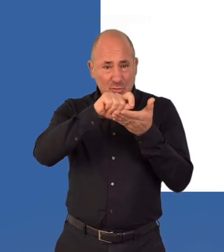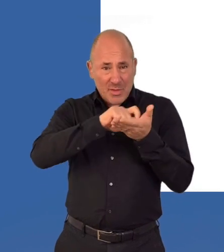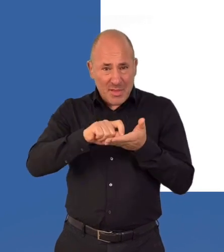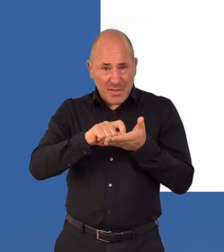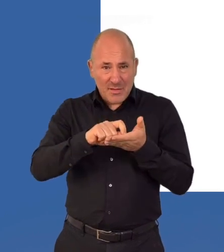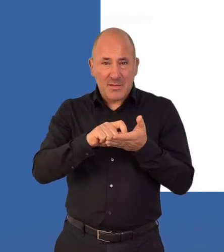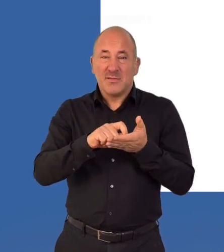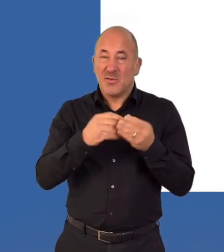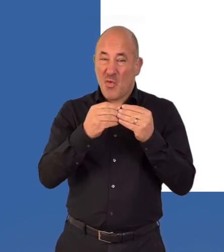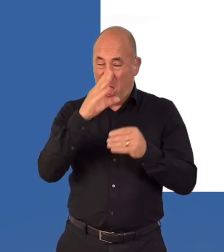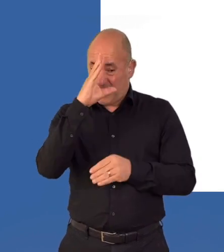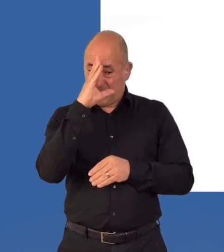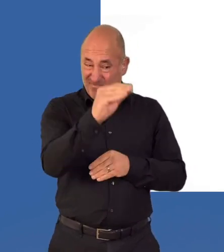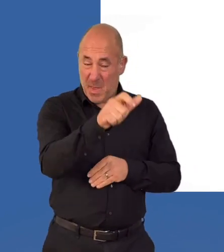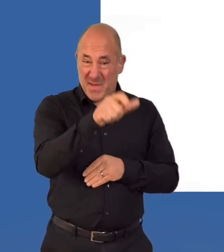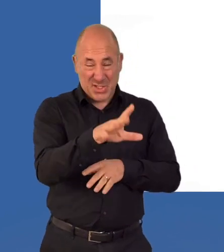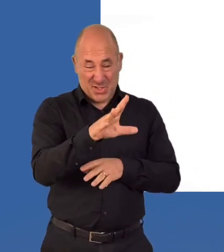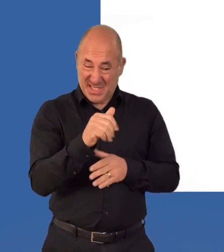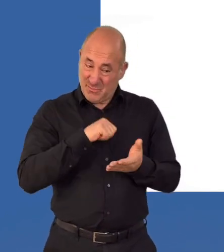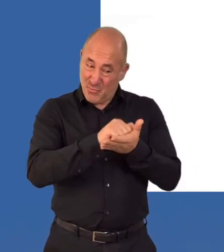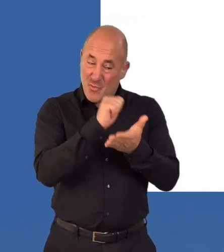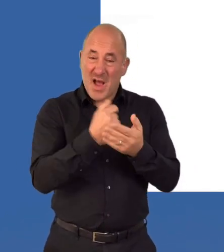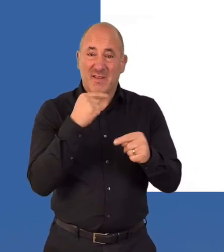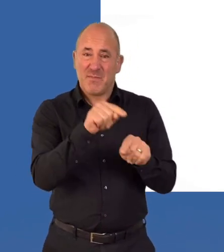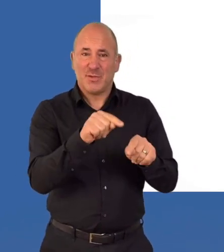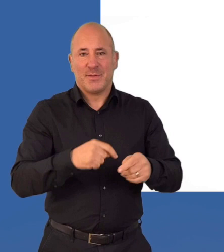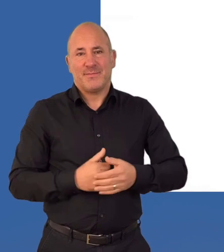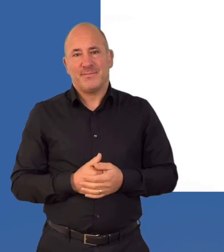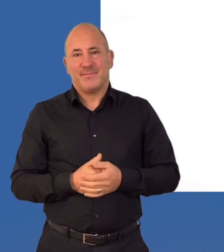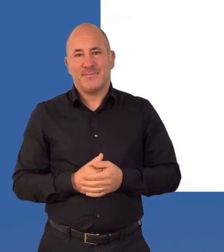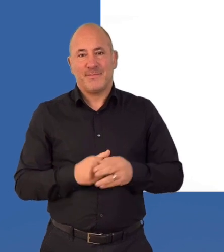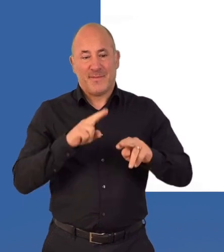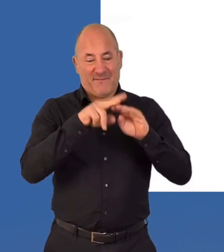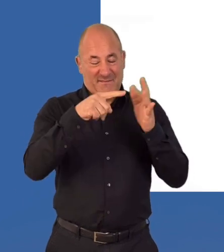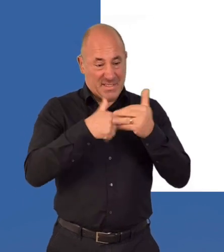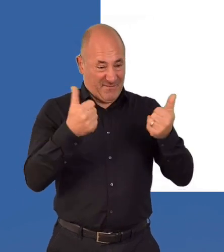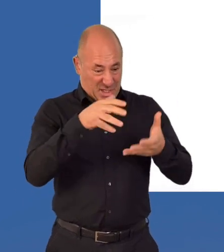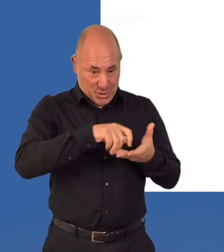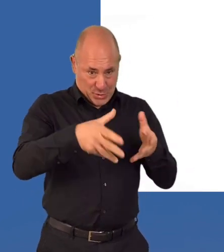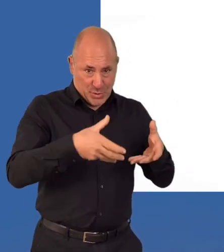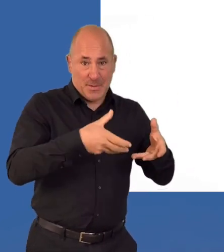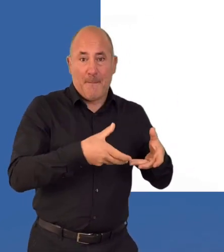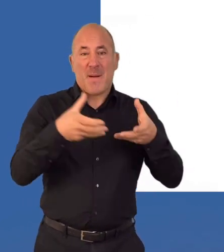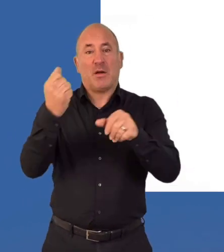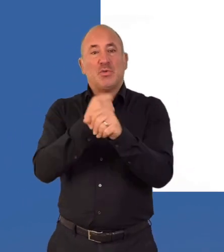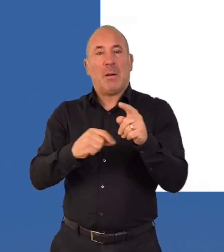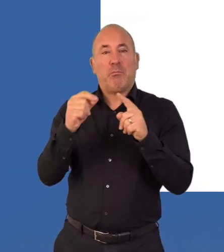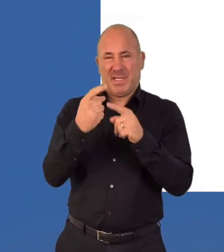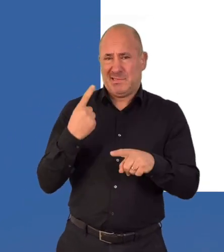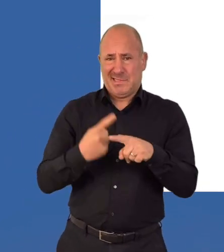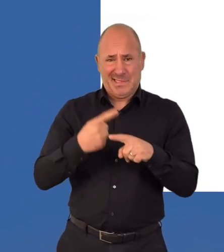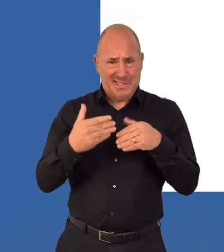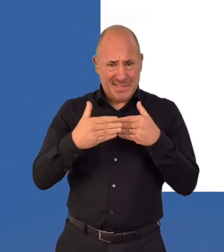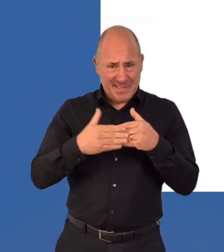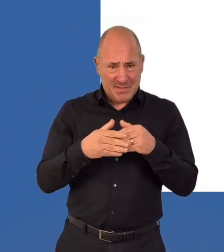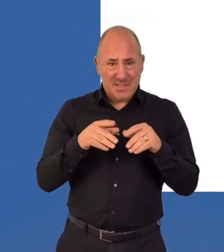on, so it is worthwhile highlighting this to the patient. Return the fit to the GP practice as soon